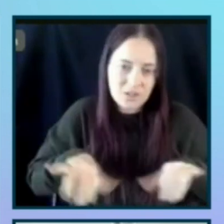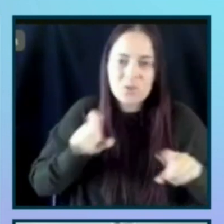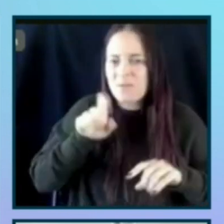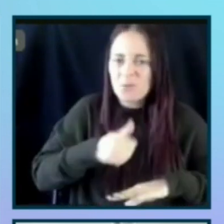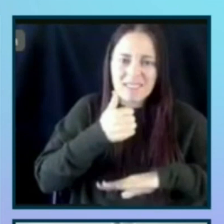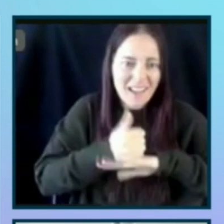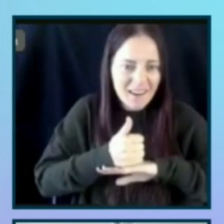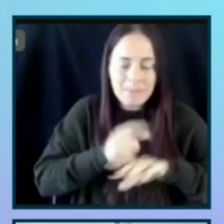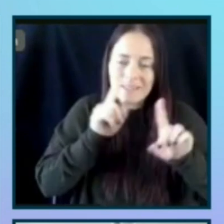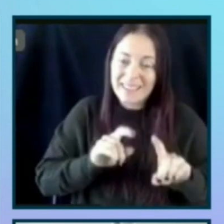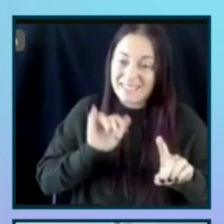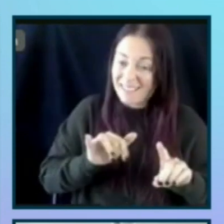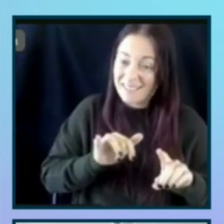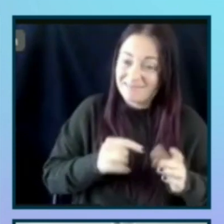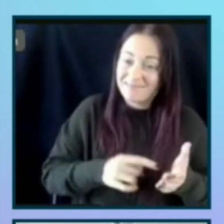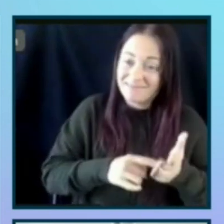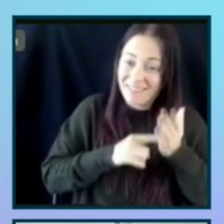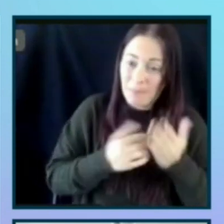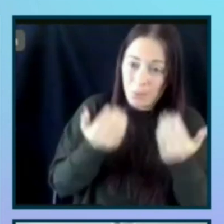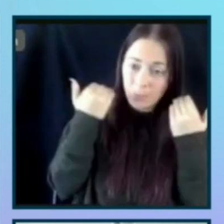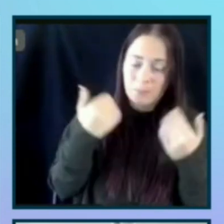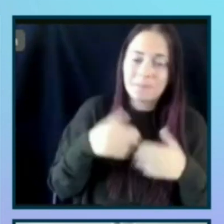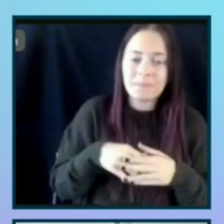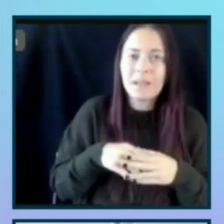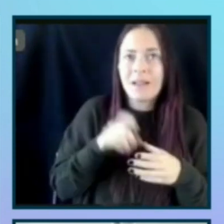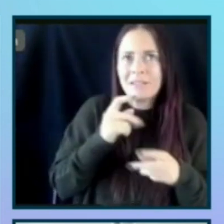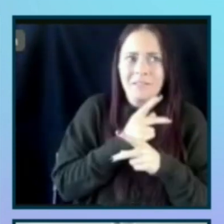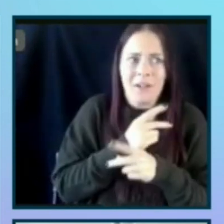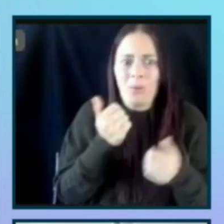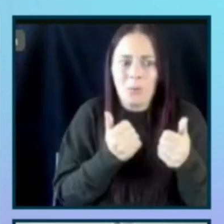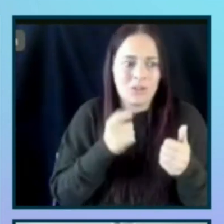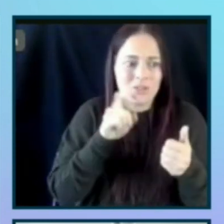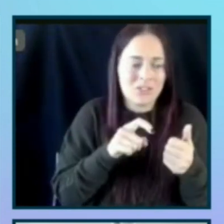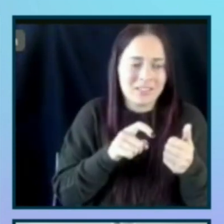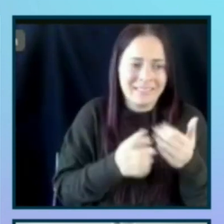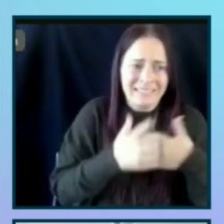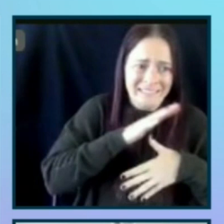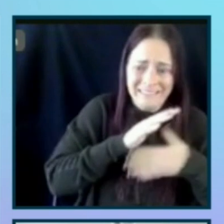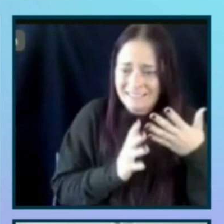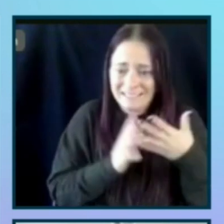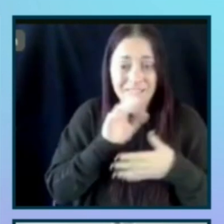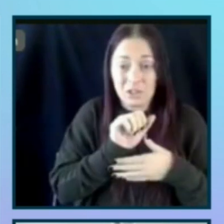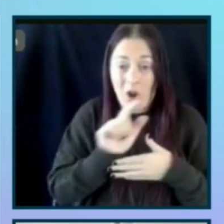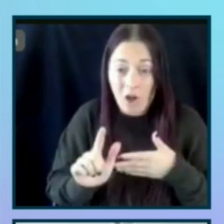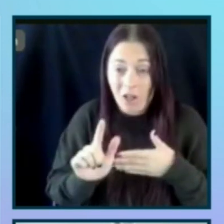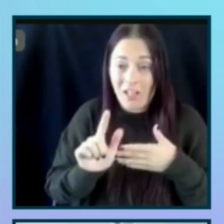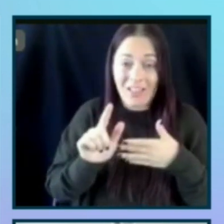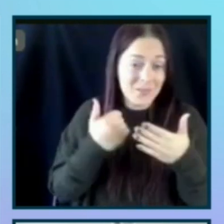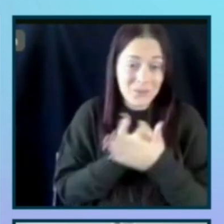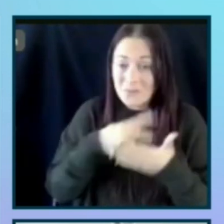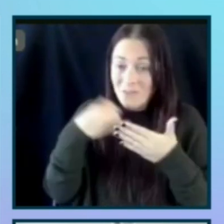so it's important to think about which pages would be the most beneficial to test because you probably won't be able to do it on all new